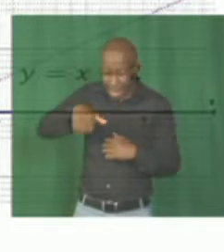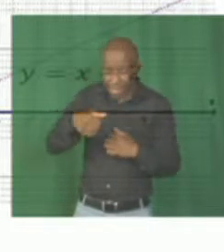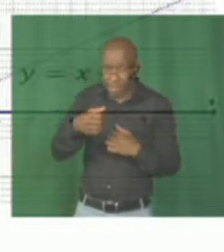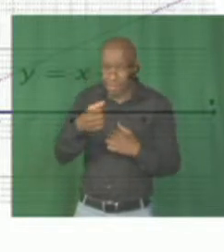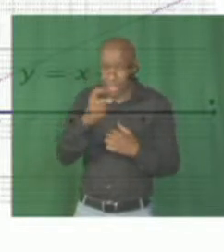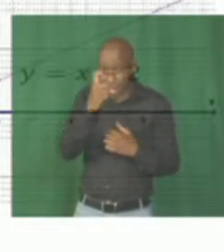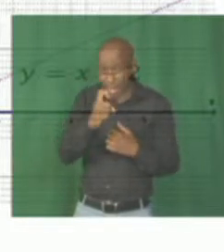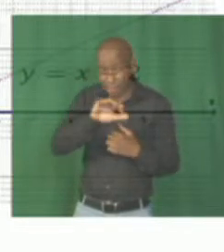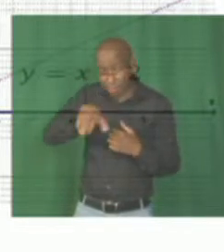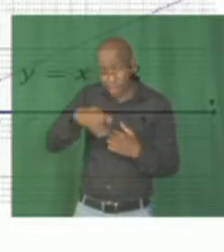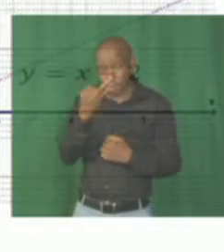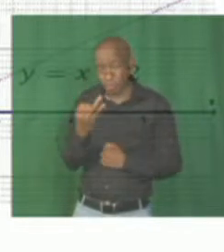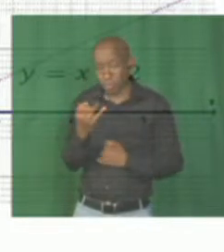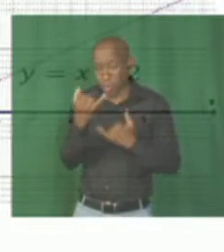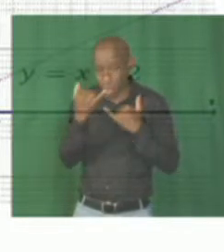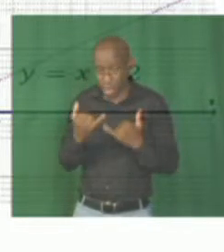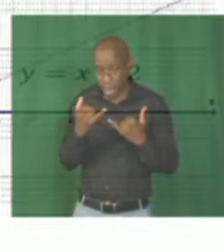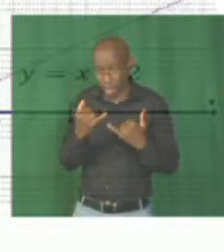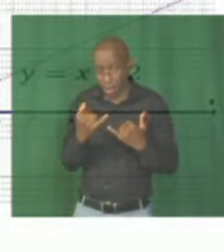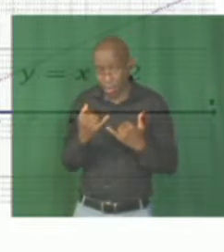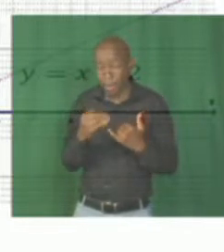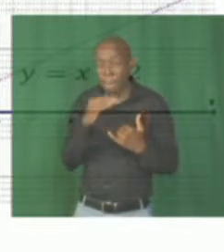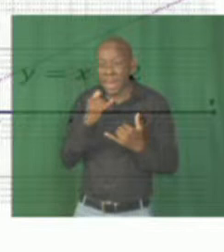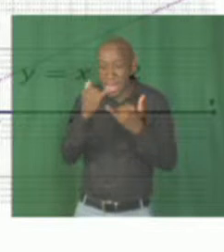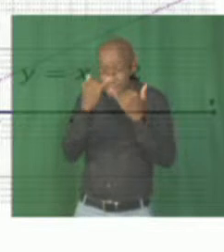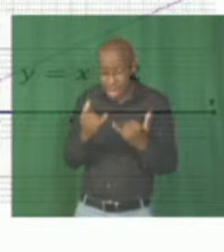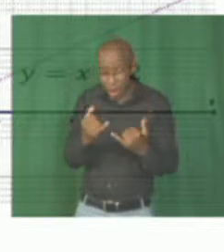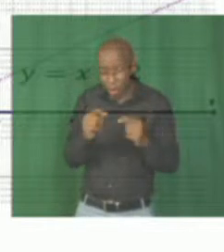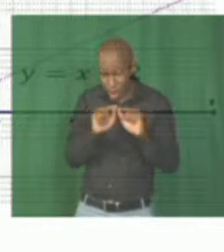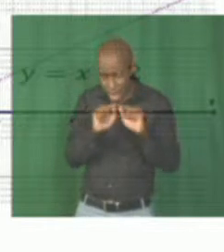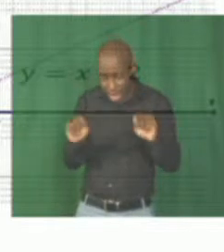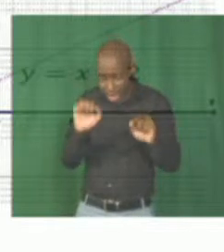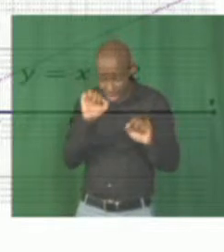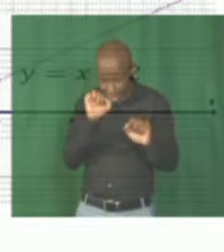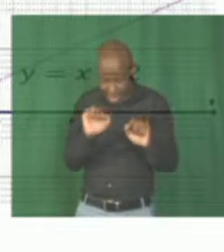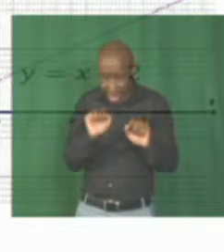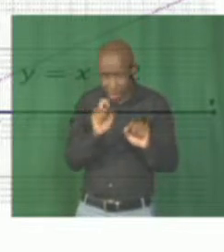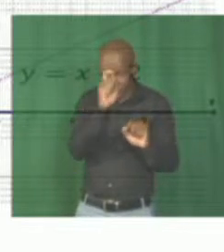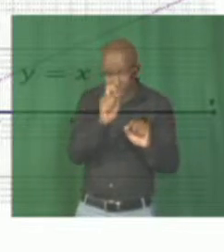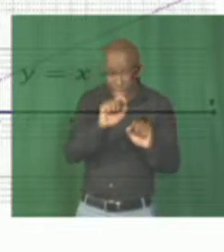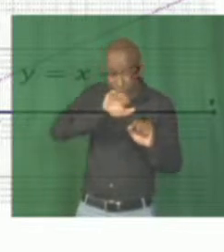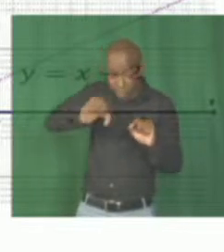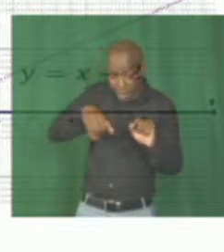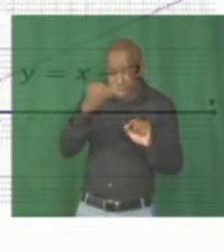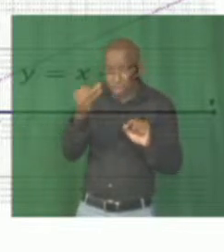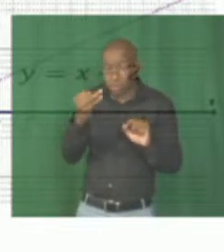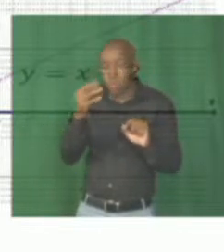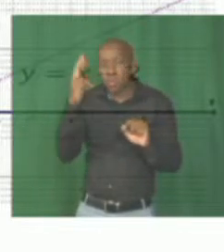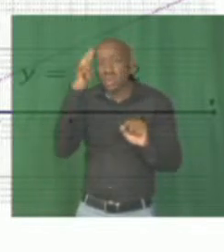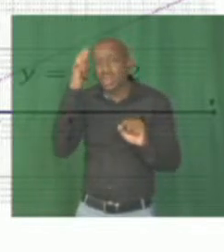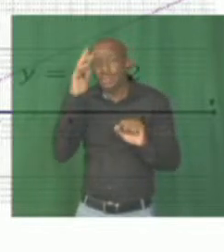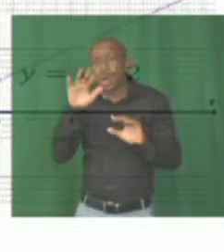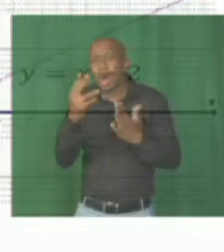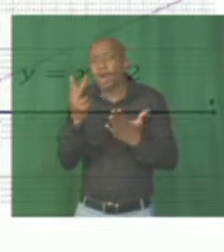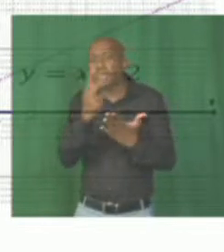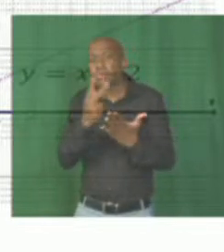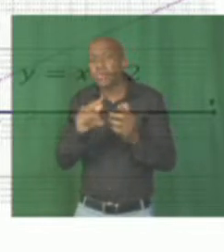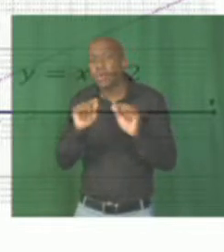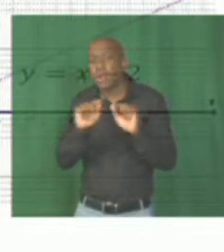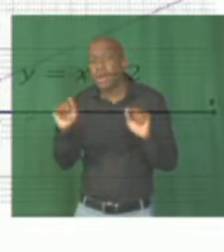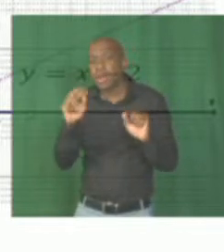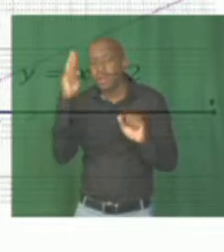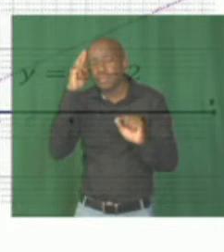So it means it is the line y is equal to x minus 2. I'm sure you still remember how to draw a